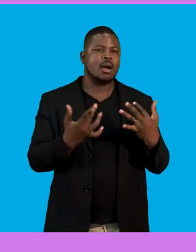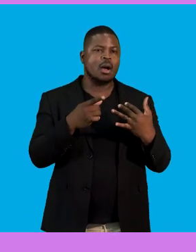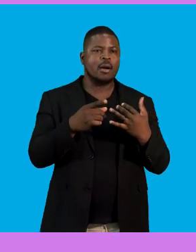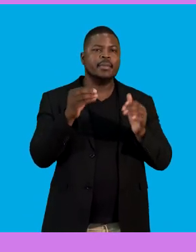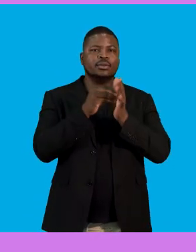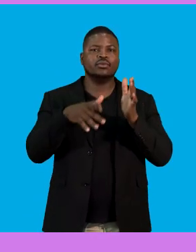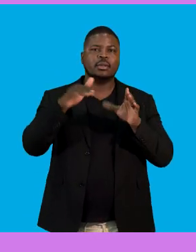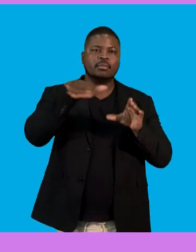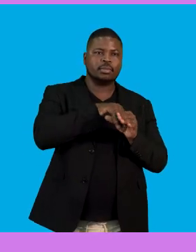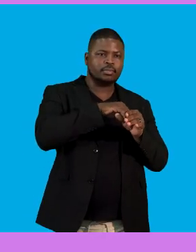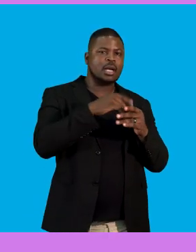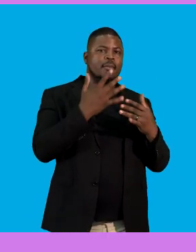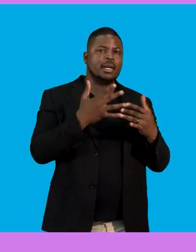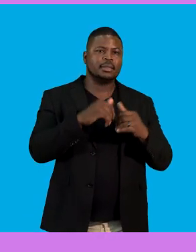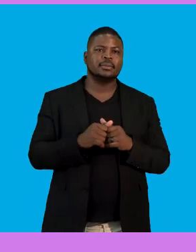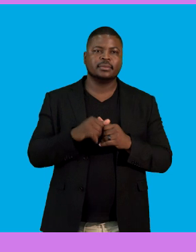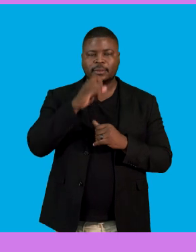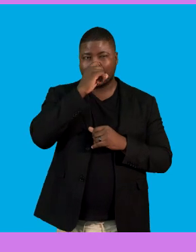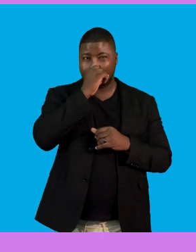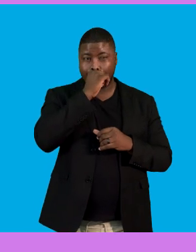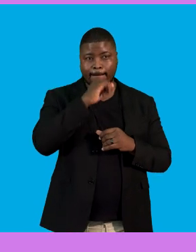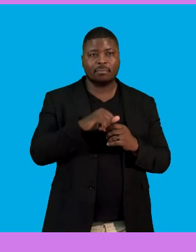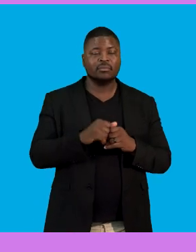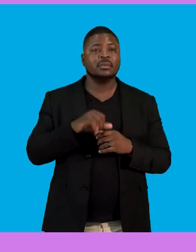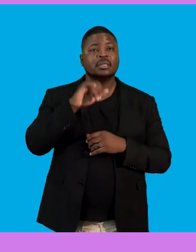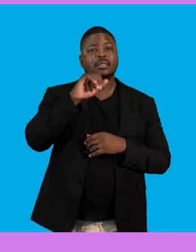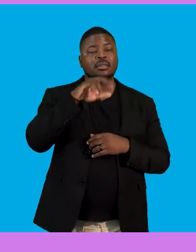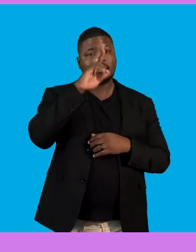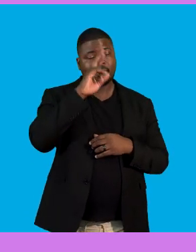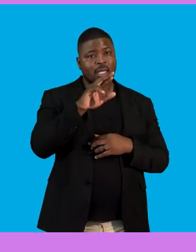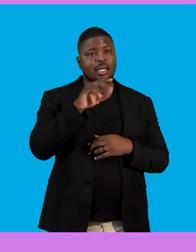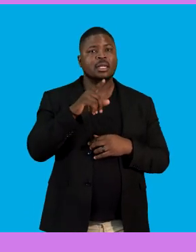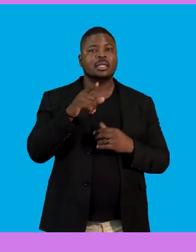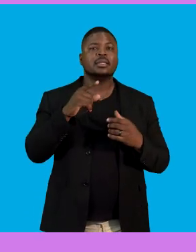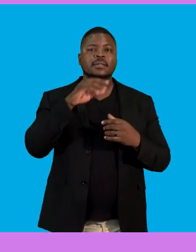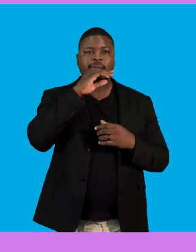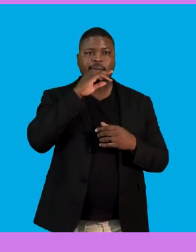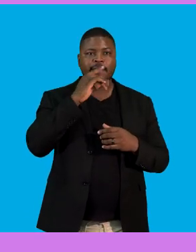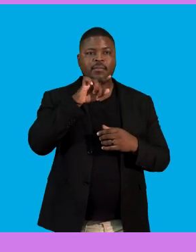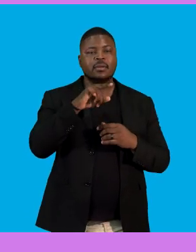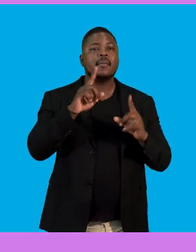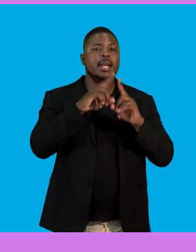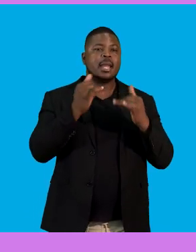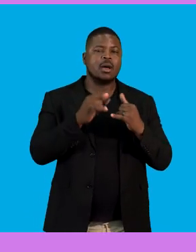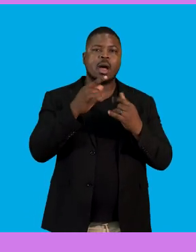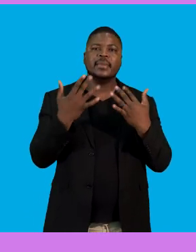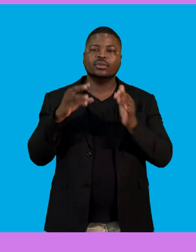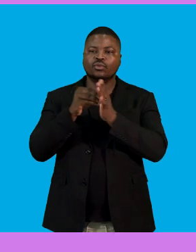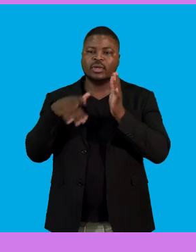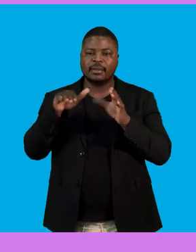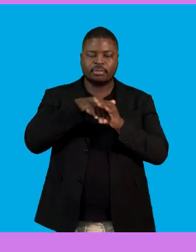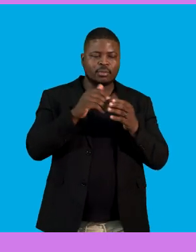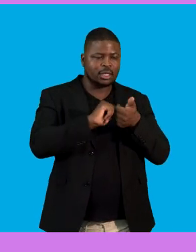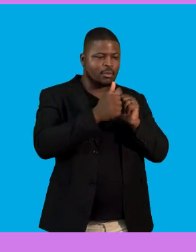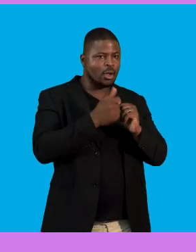learners participating in? So we have to count the sports code. So if ever we had one sport code that was at 0, it means we're not going to count it because none